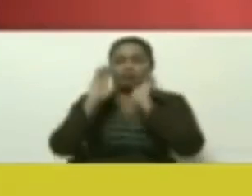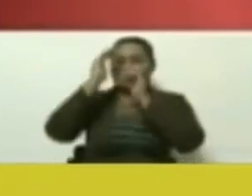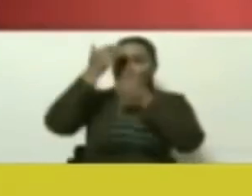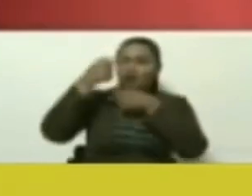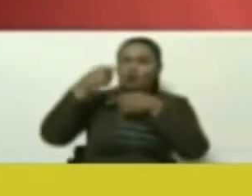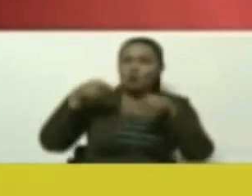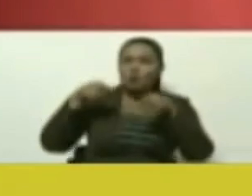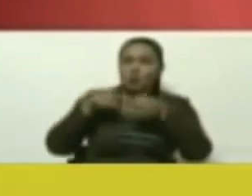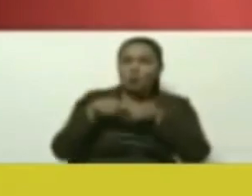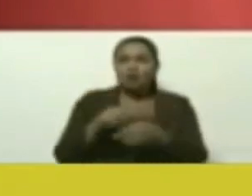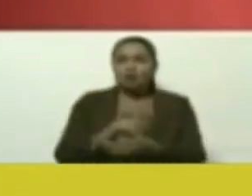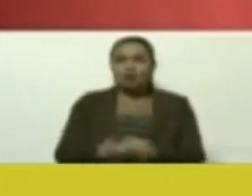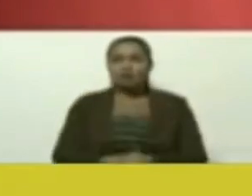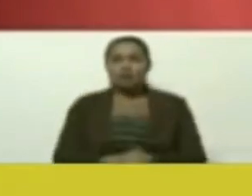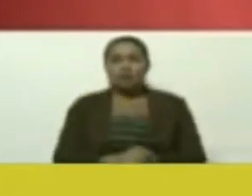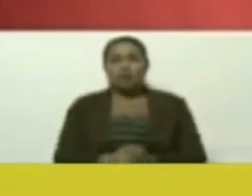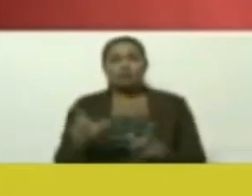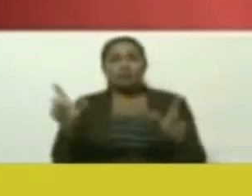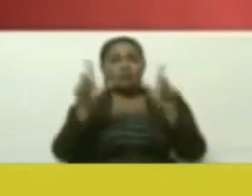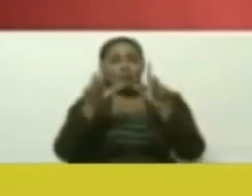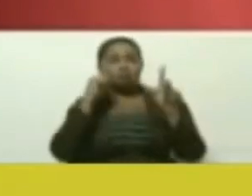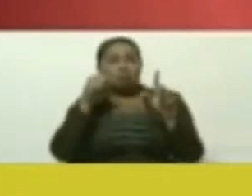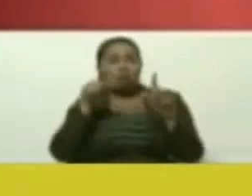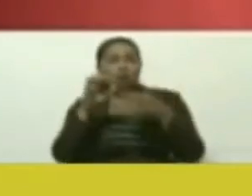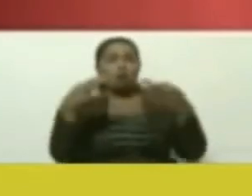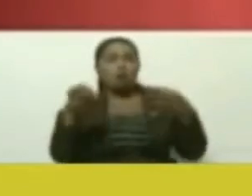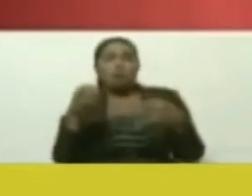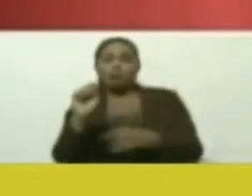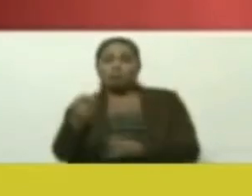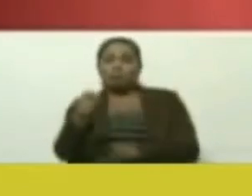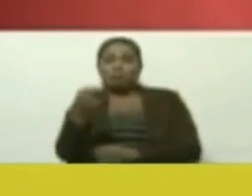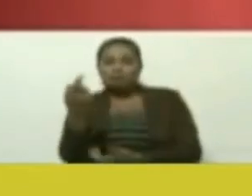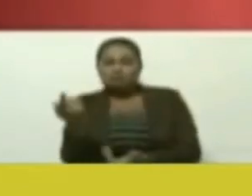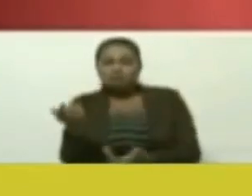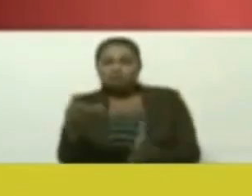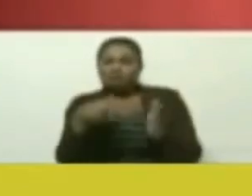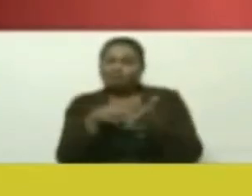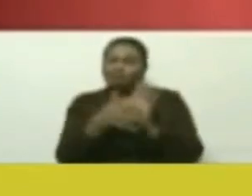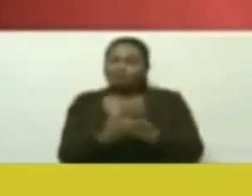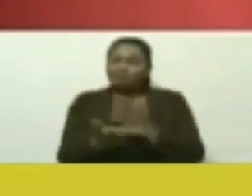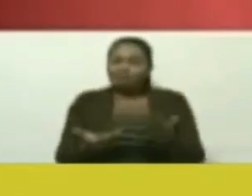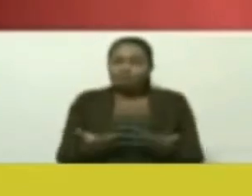these terrorist groups, from their leaders.